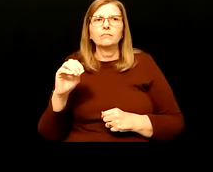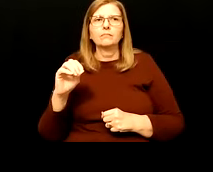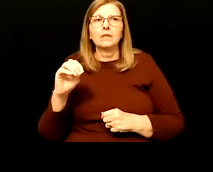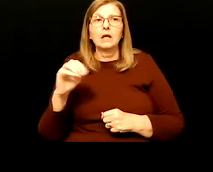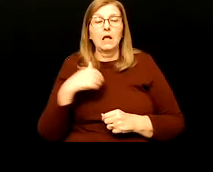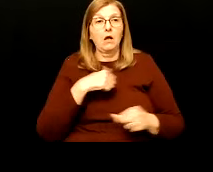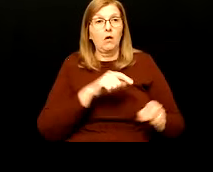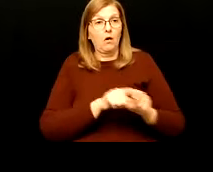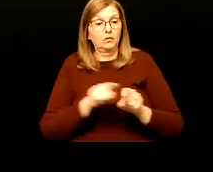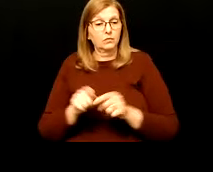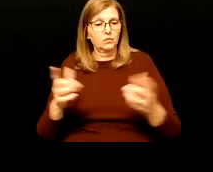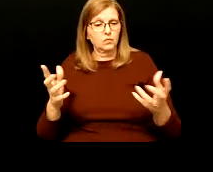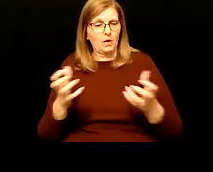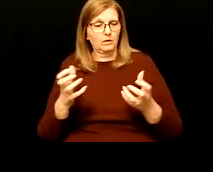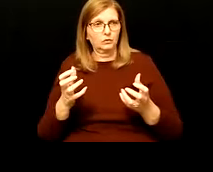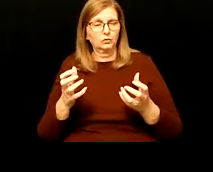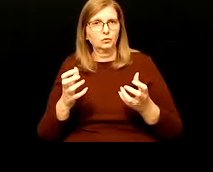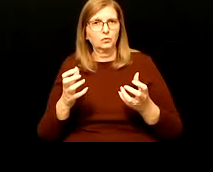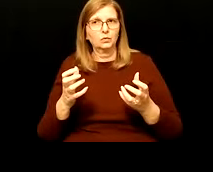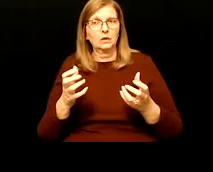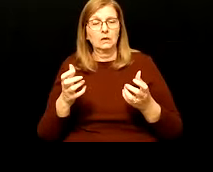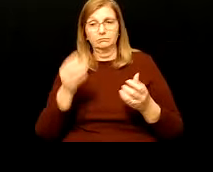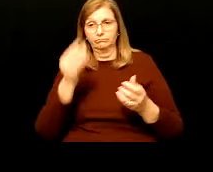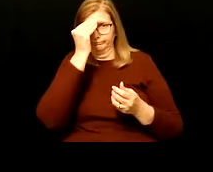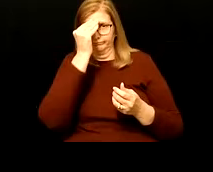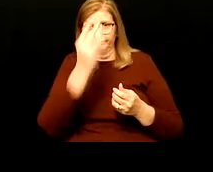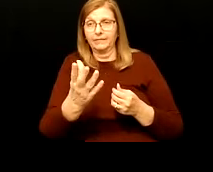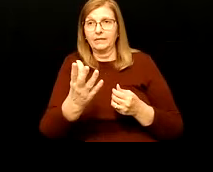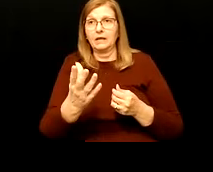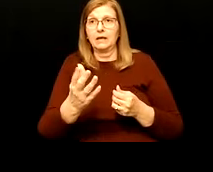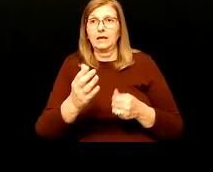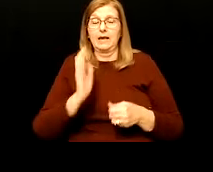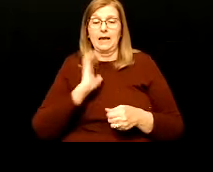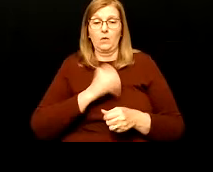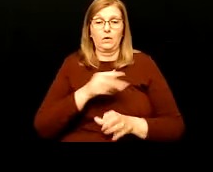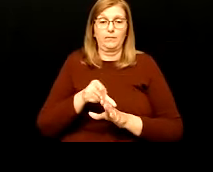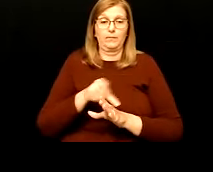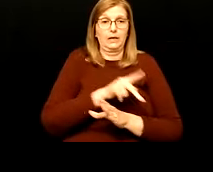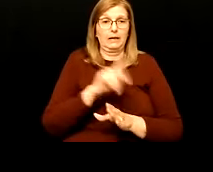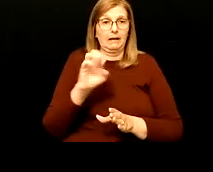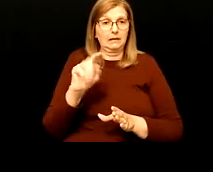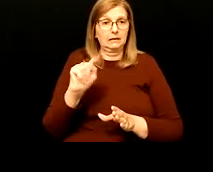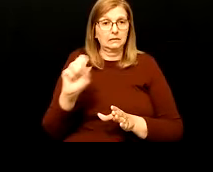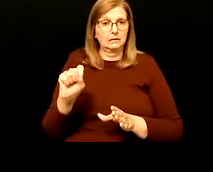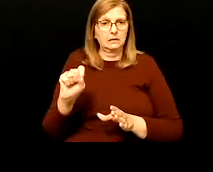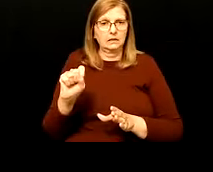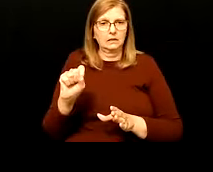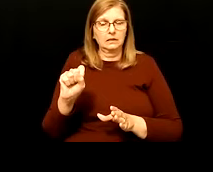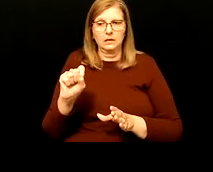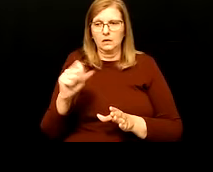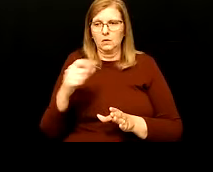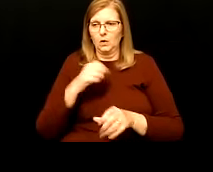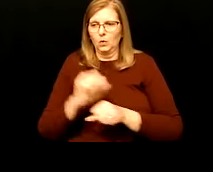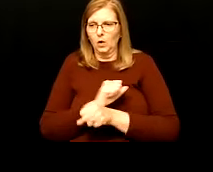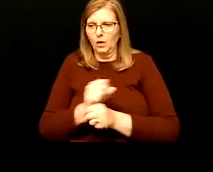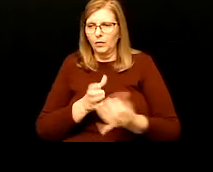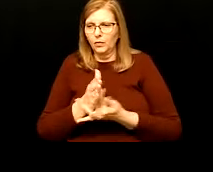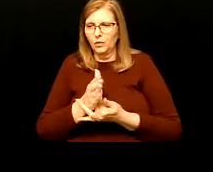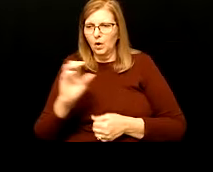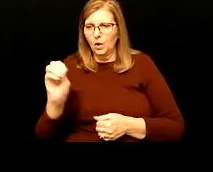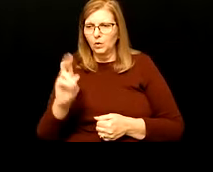also wanted to let you know that our Pre-ETS, we work through OU